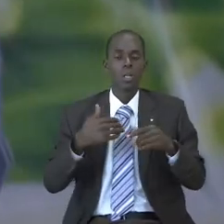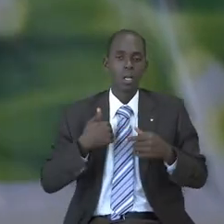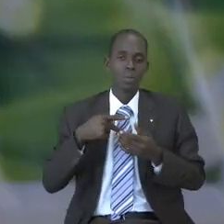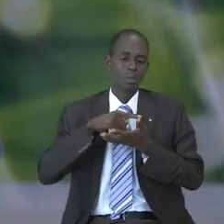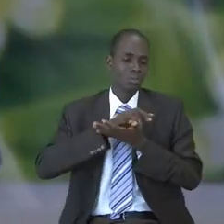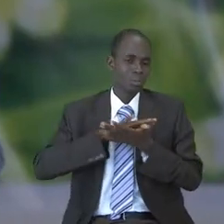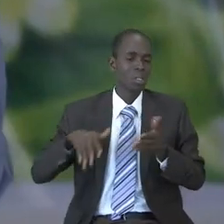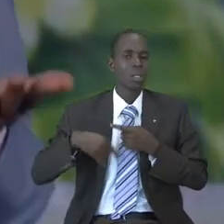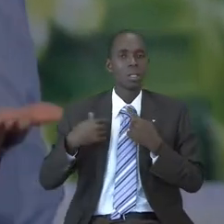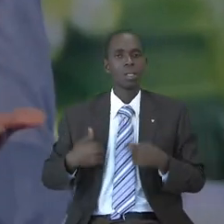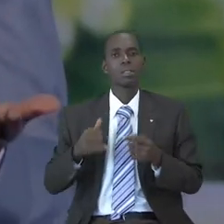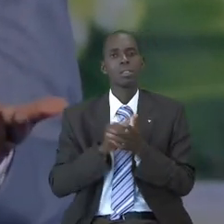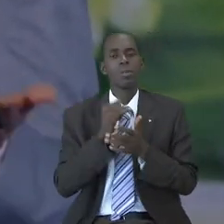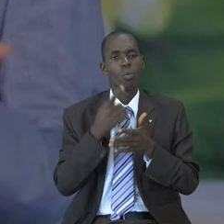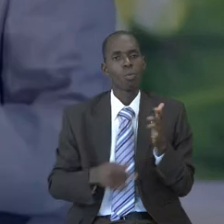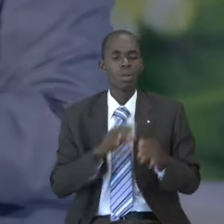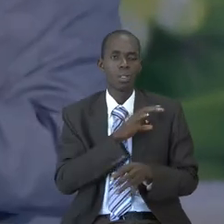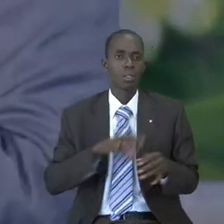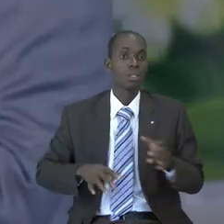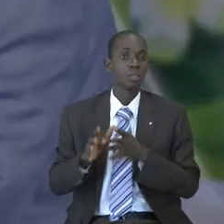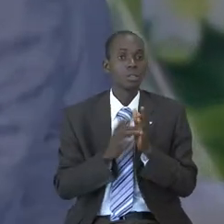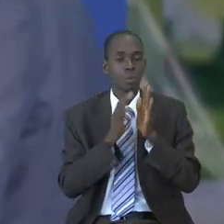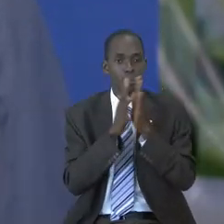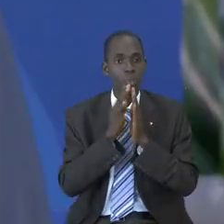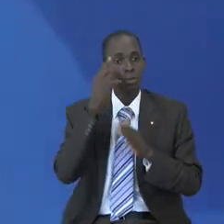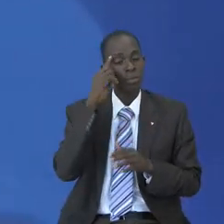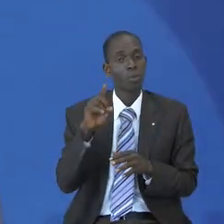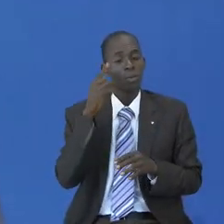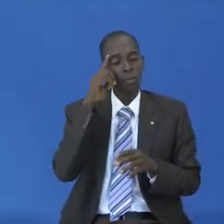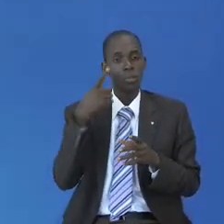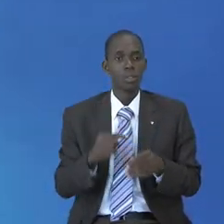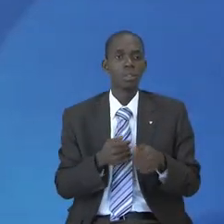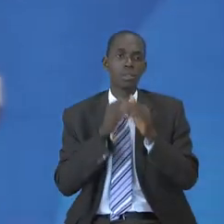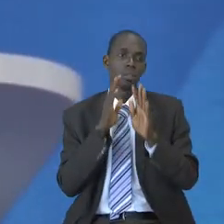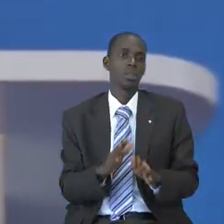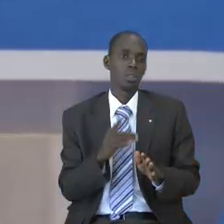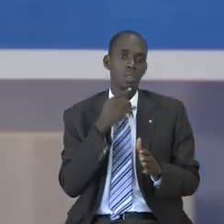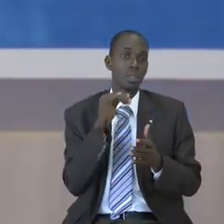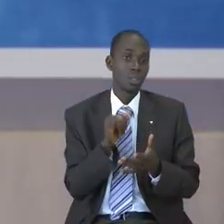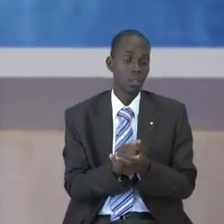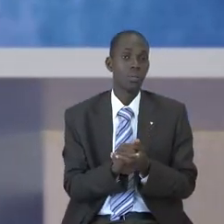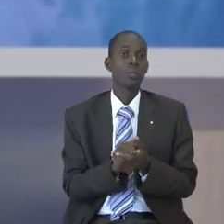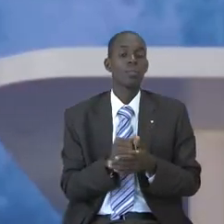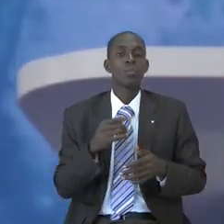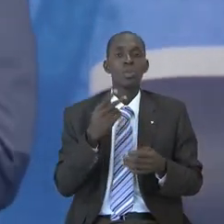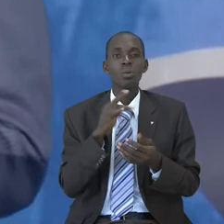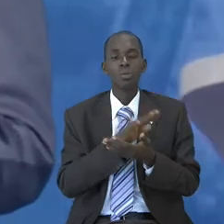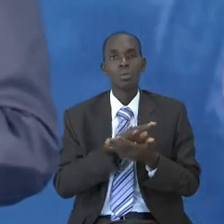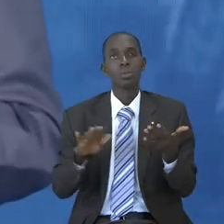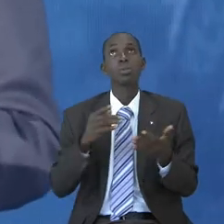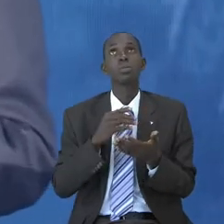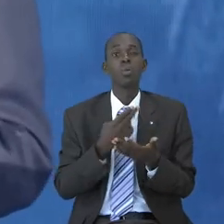the Lord Jesus Christ prayed for the disciples. He said, Father, Holy